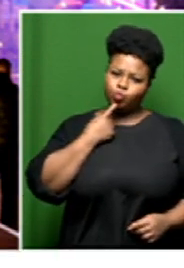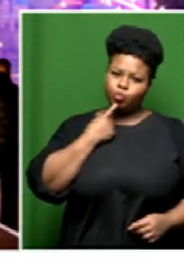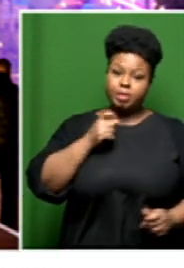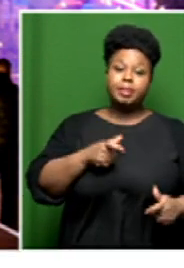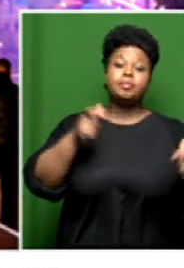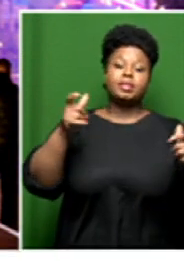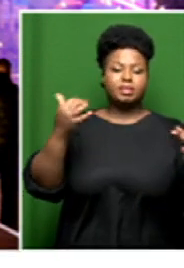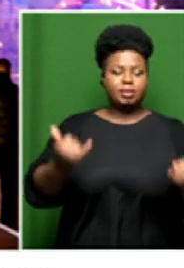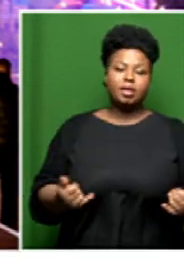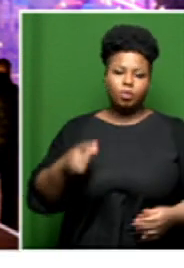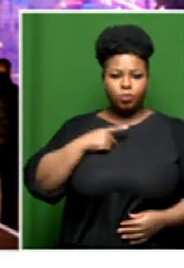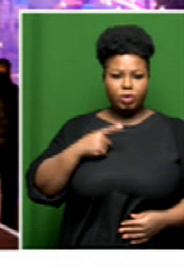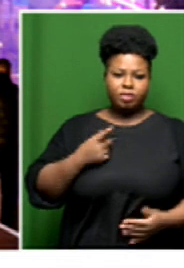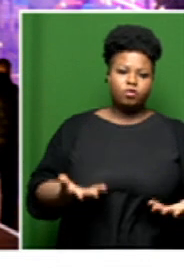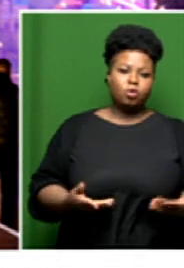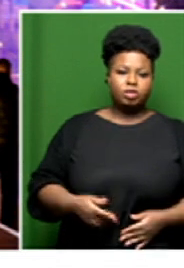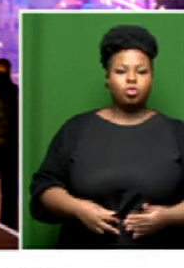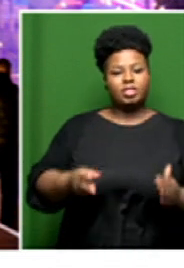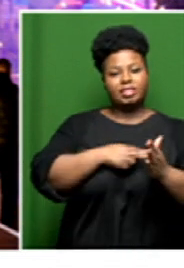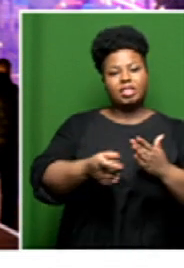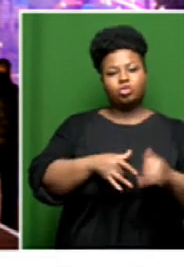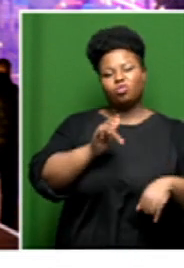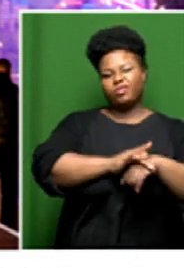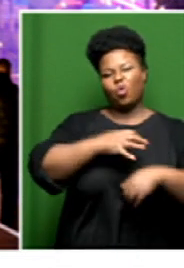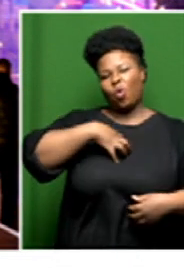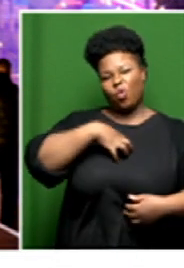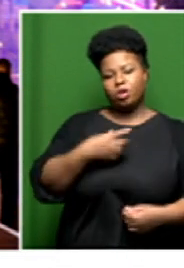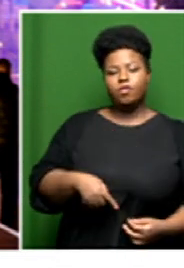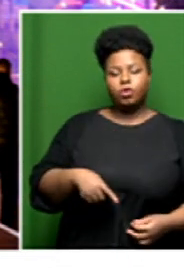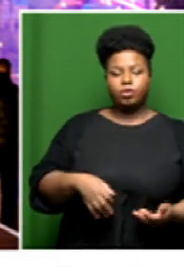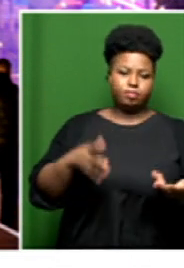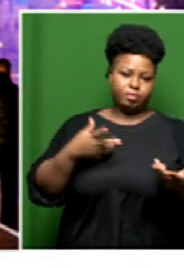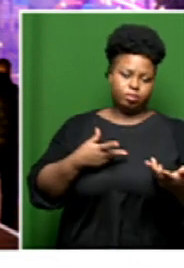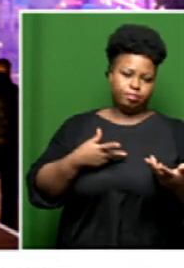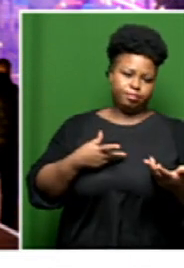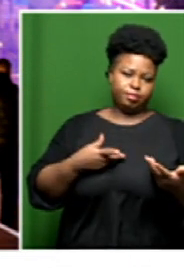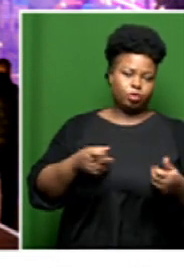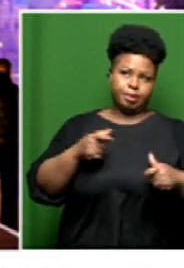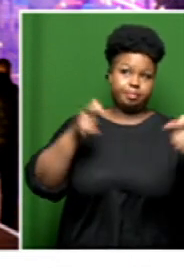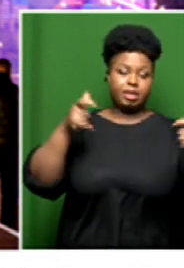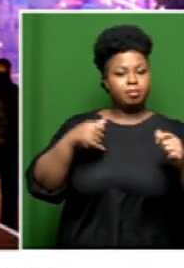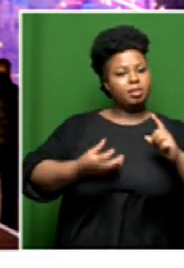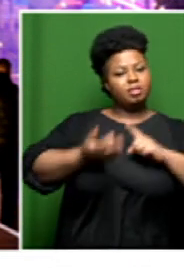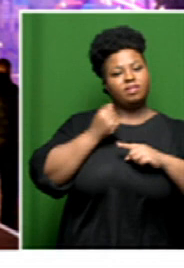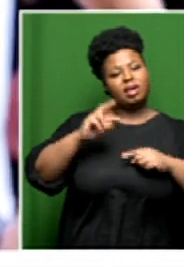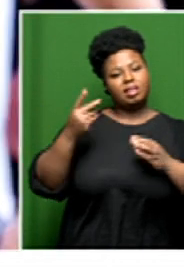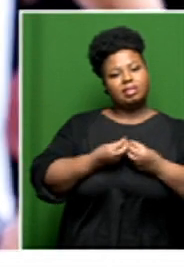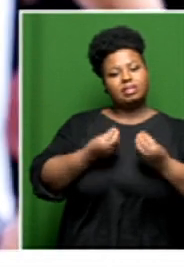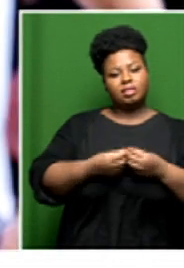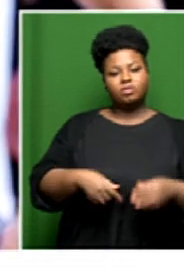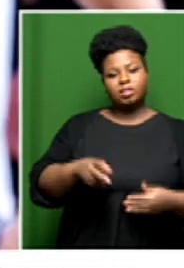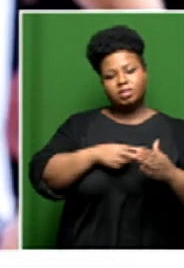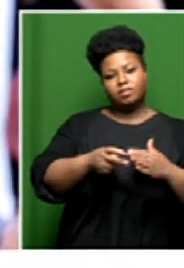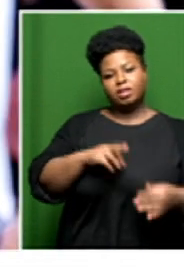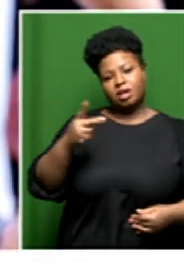the biggest right now is obviously Ripple Dance Style because it's such a beautiful platform. It's so big. I've achieved other things as well as dancing